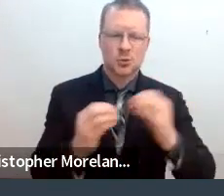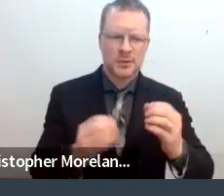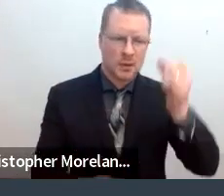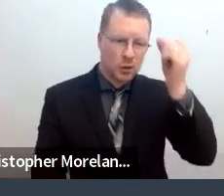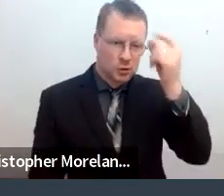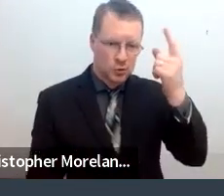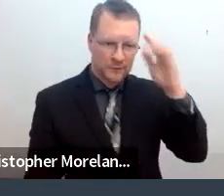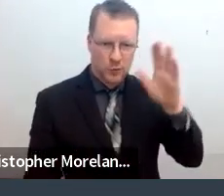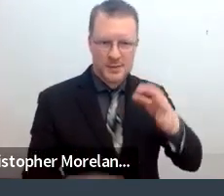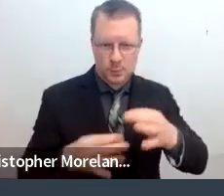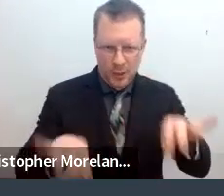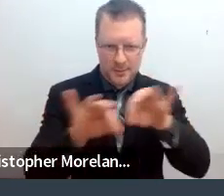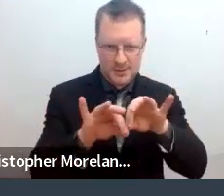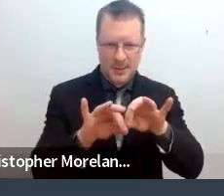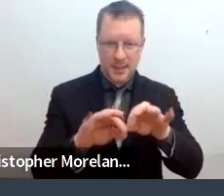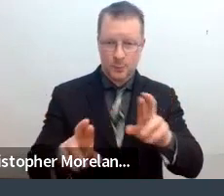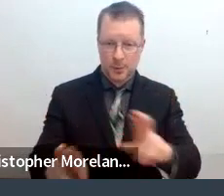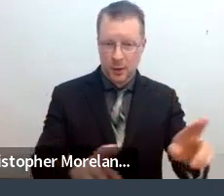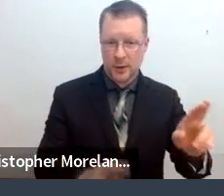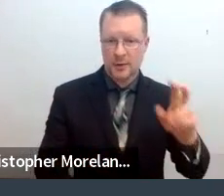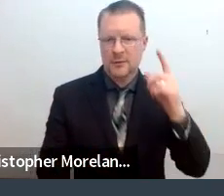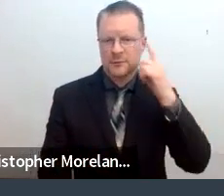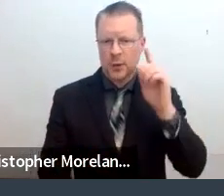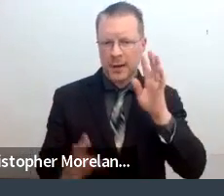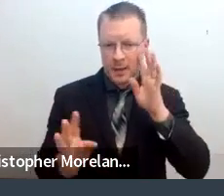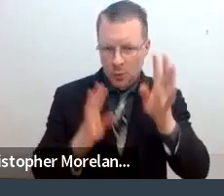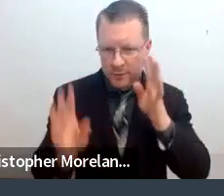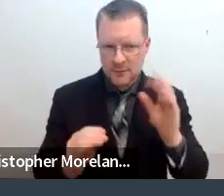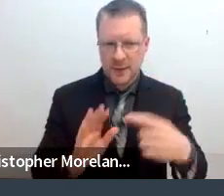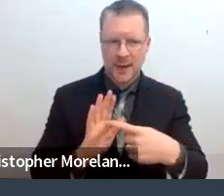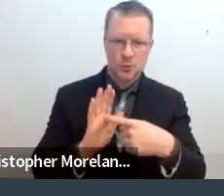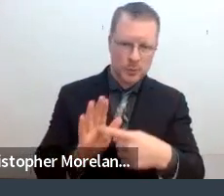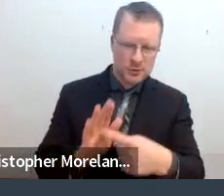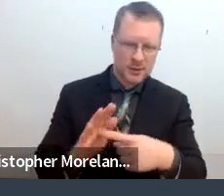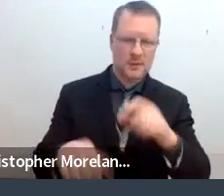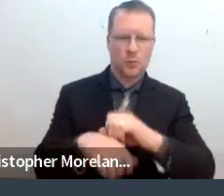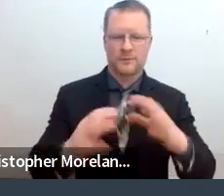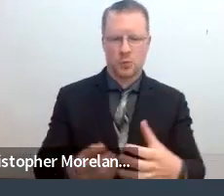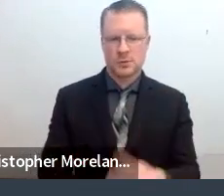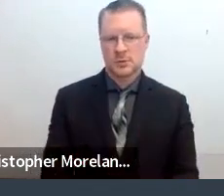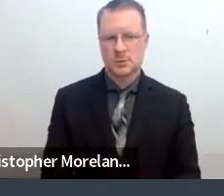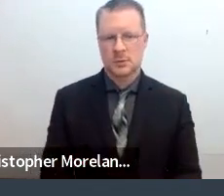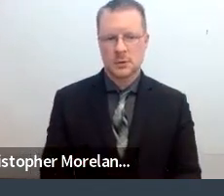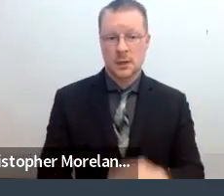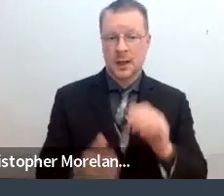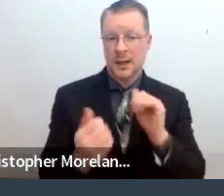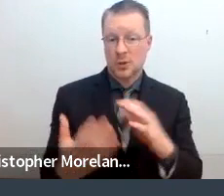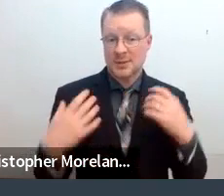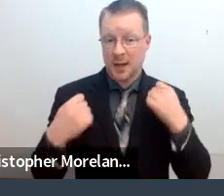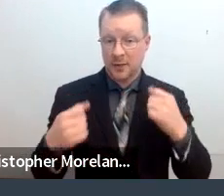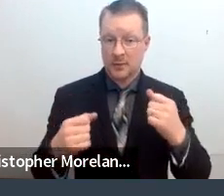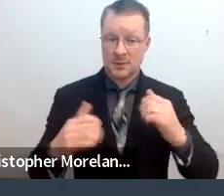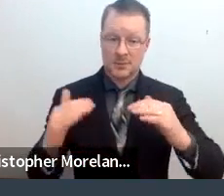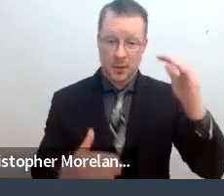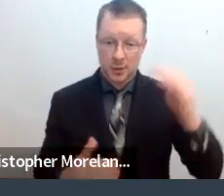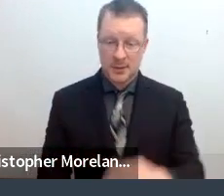identities, and life experience is increasingly understood for its primacy in preparing an